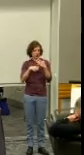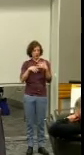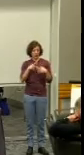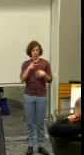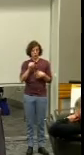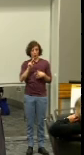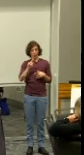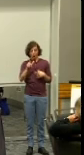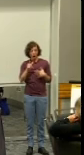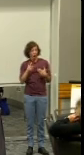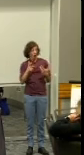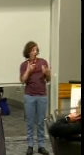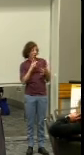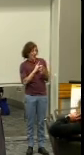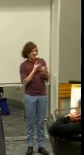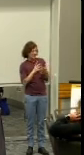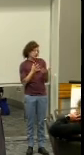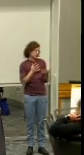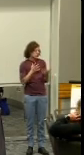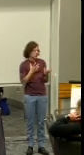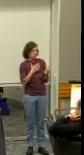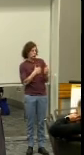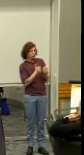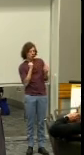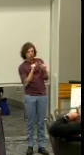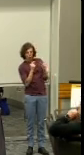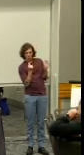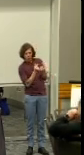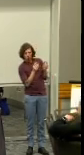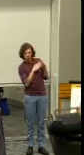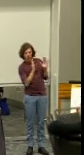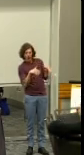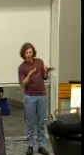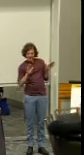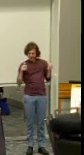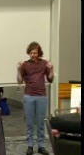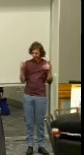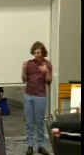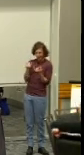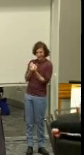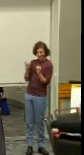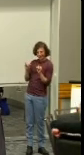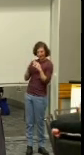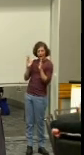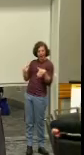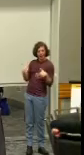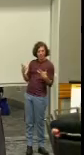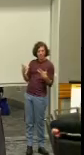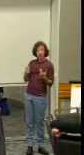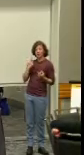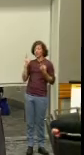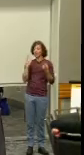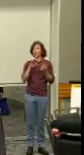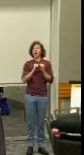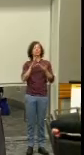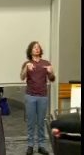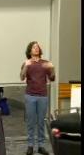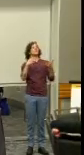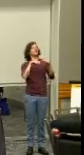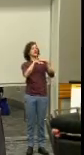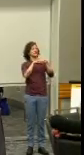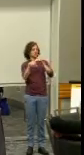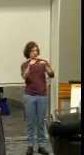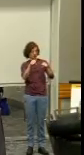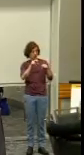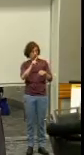do group housing. We really wanted to focus on independent housing and thinking about providing accessible units